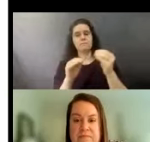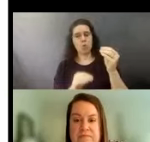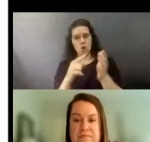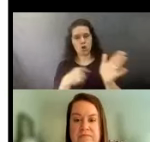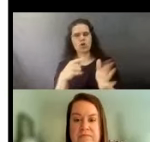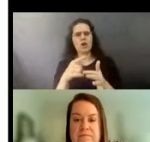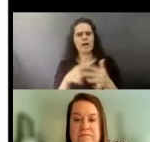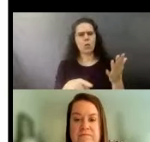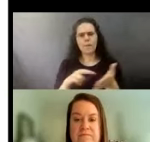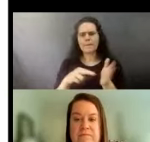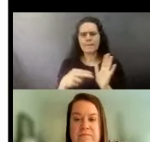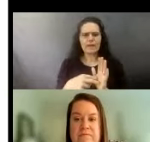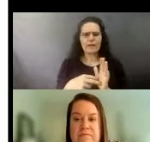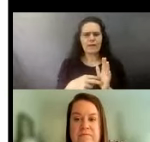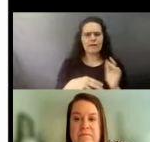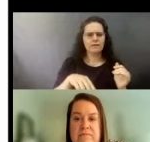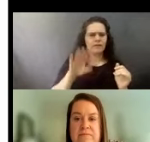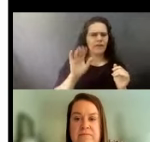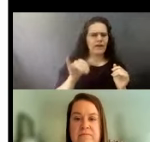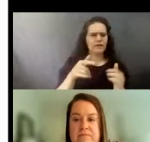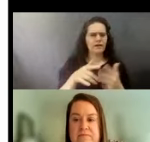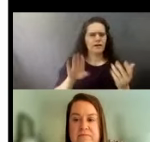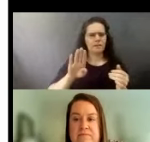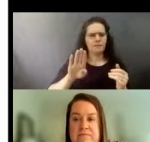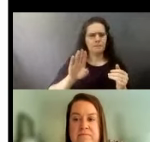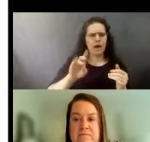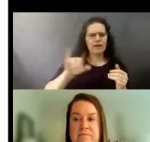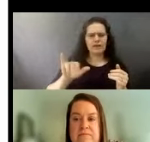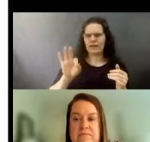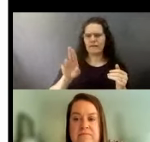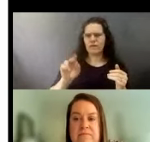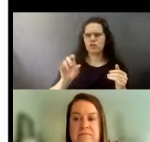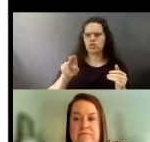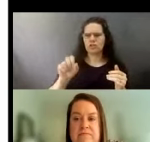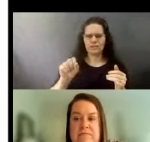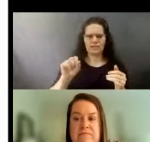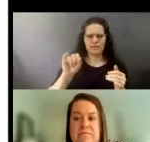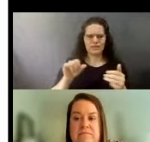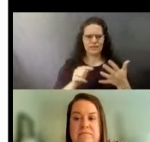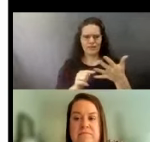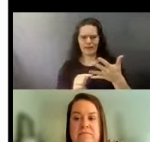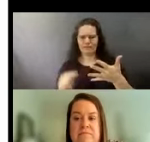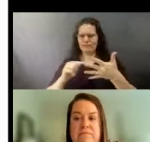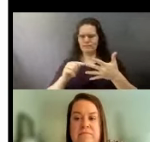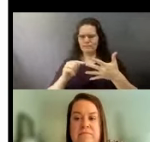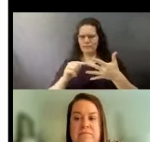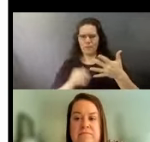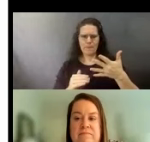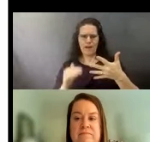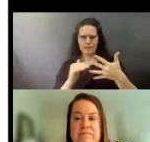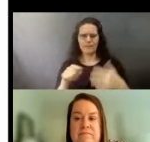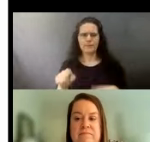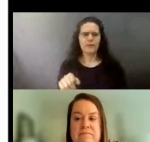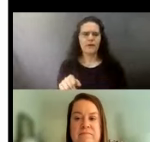important is prior to this statute, many pretty significant